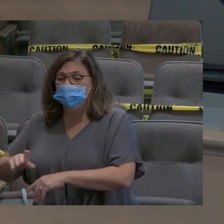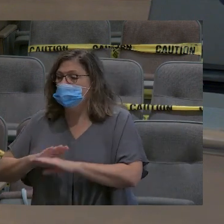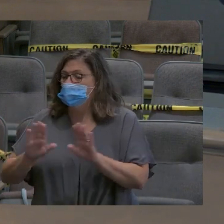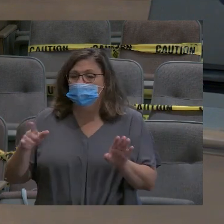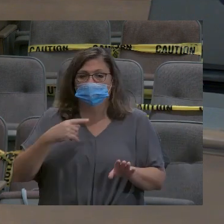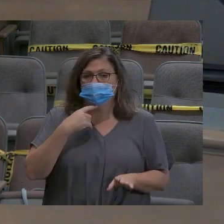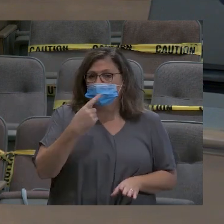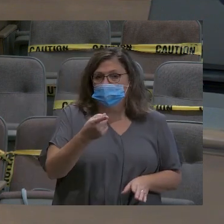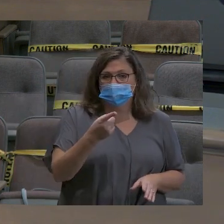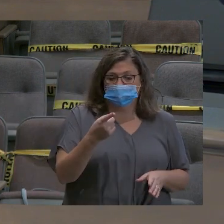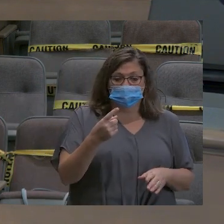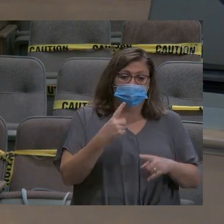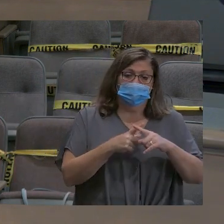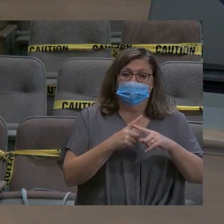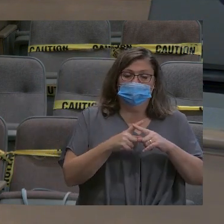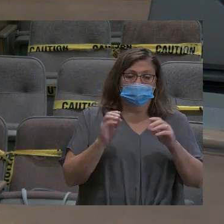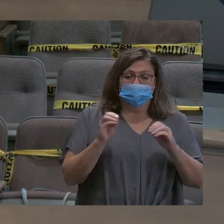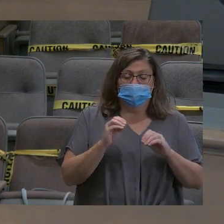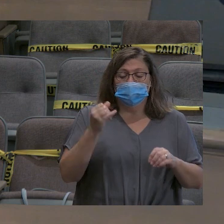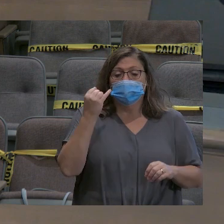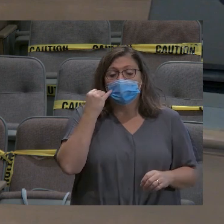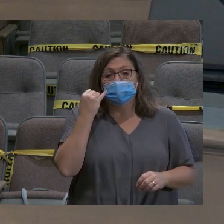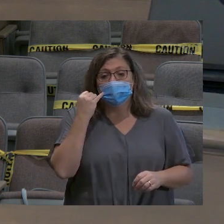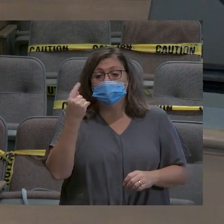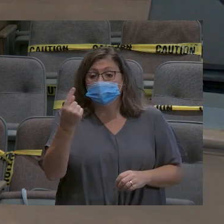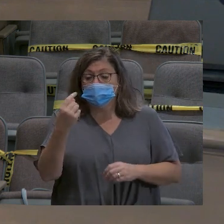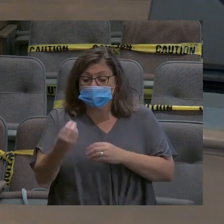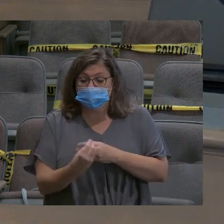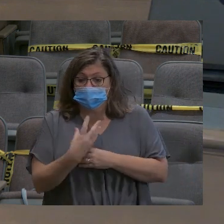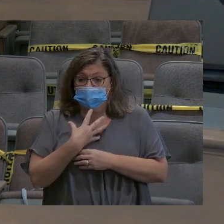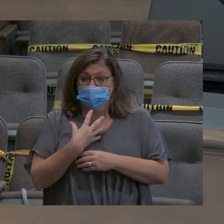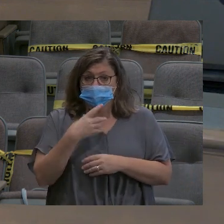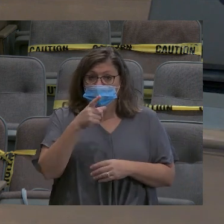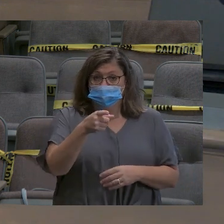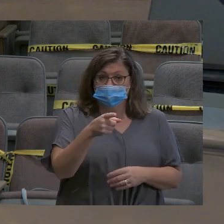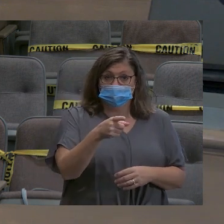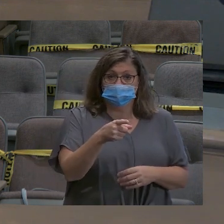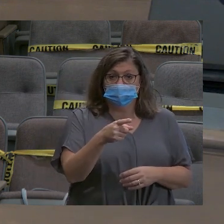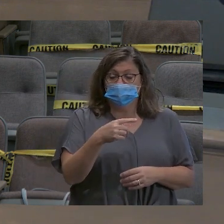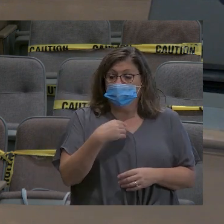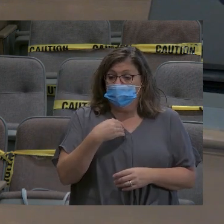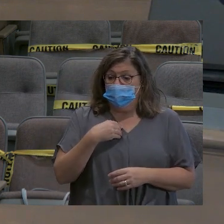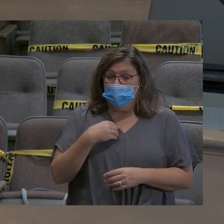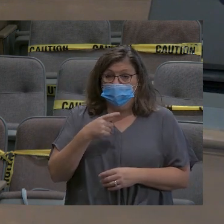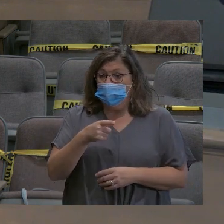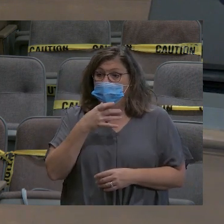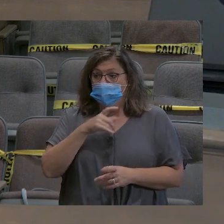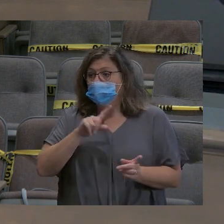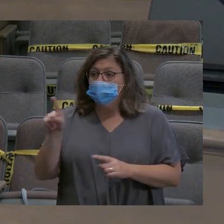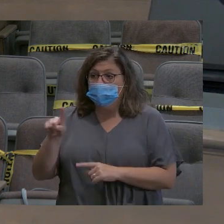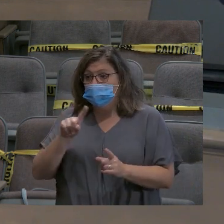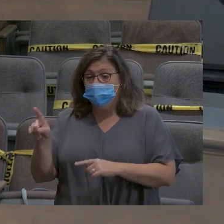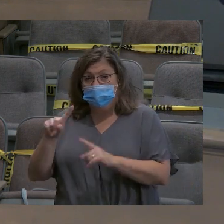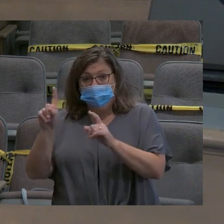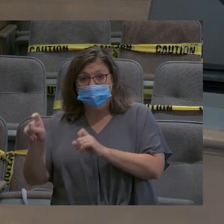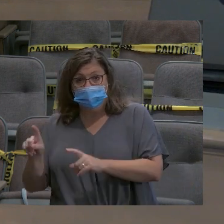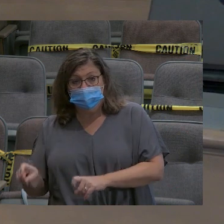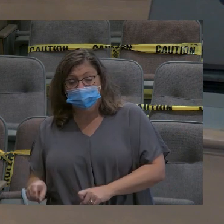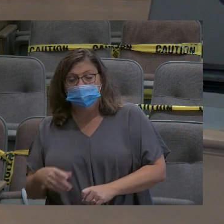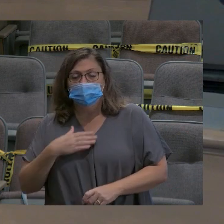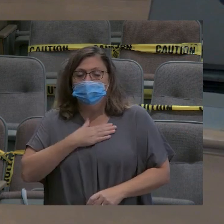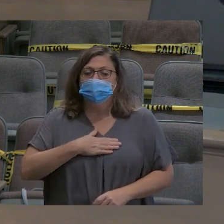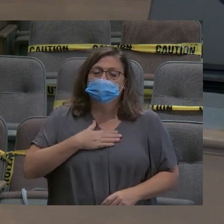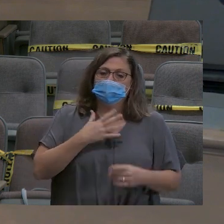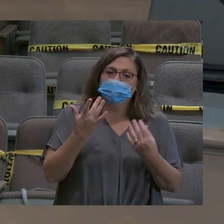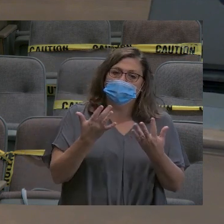days. Actually, if you have been exposed to the virus, if you're only going to get one test, we would prefer that you wait till about